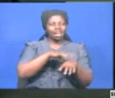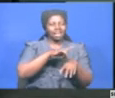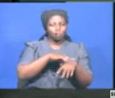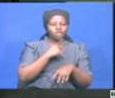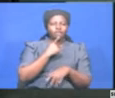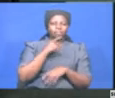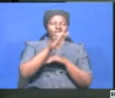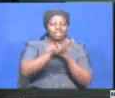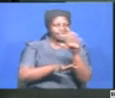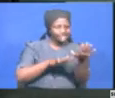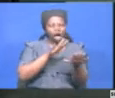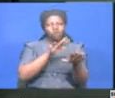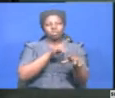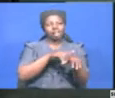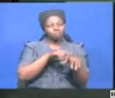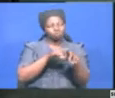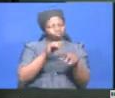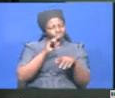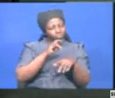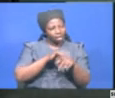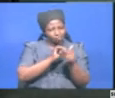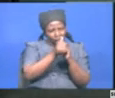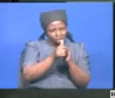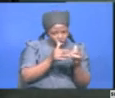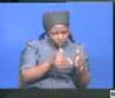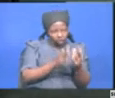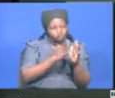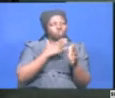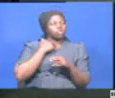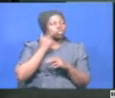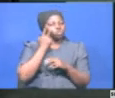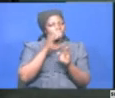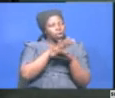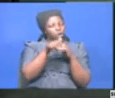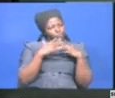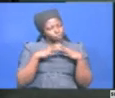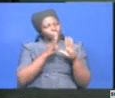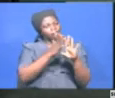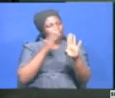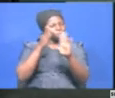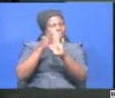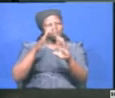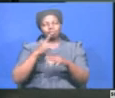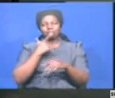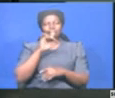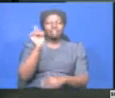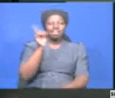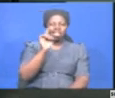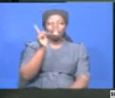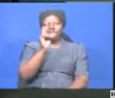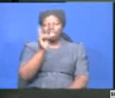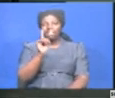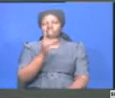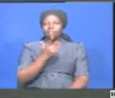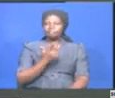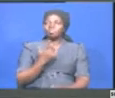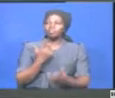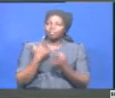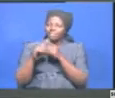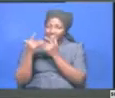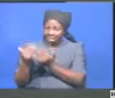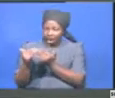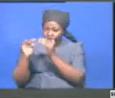With a little flag. With a little flag. He just wanted to see the reporters, to know that he's being welcomed. That was a tradition for him. But now President Kibaki,